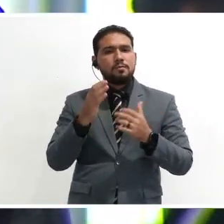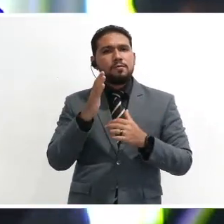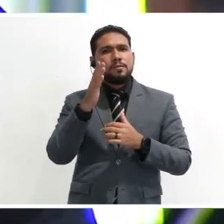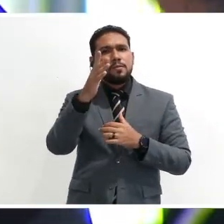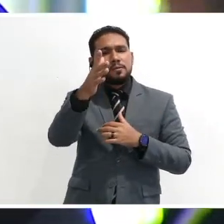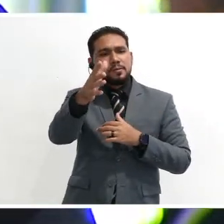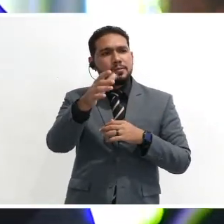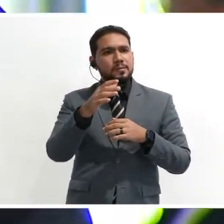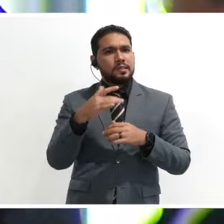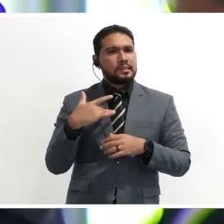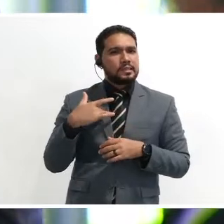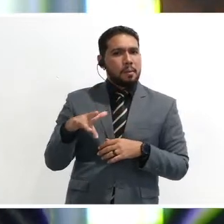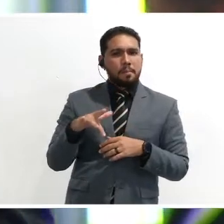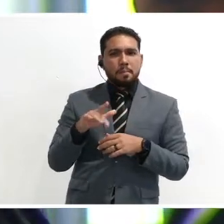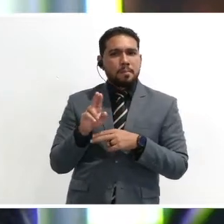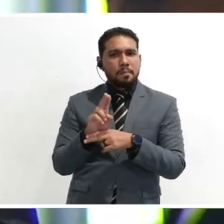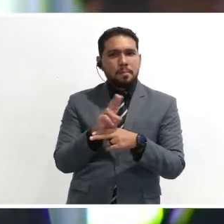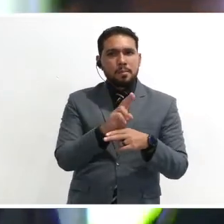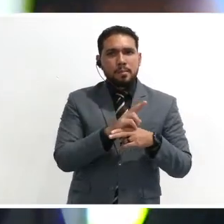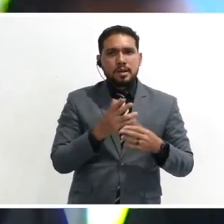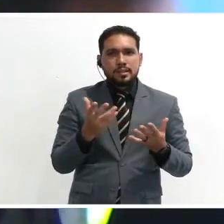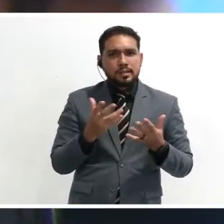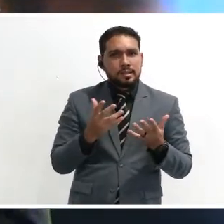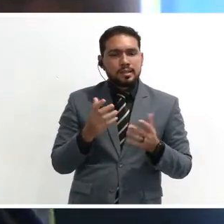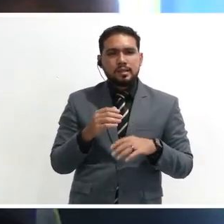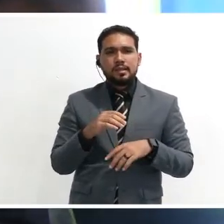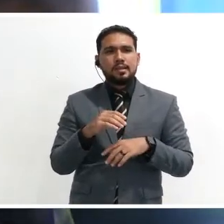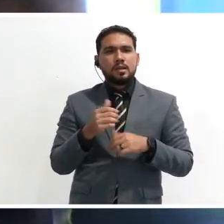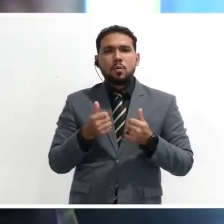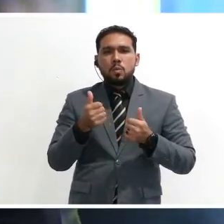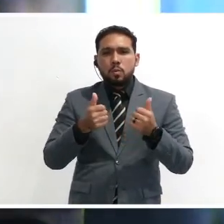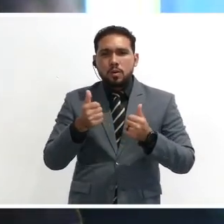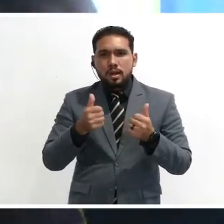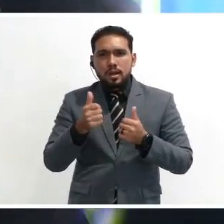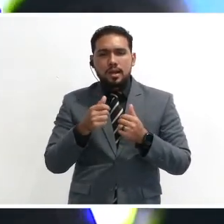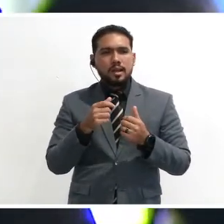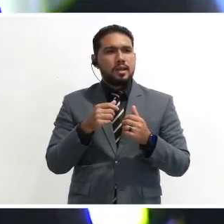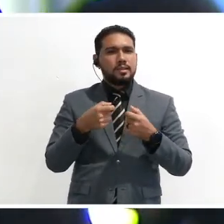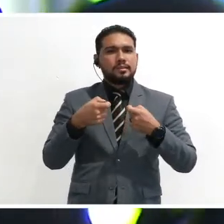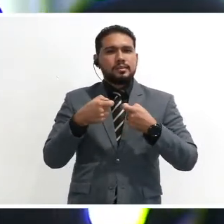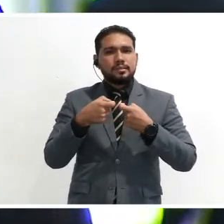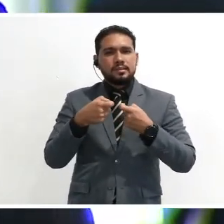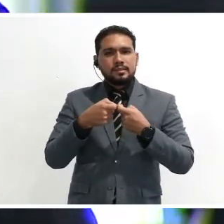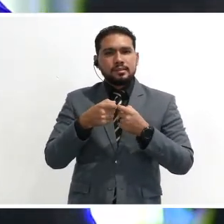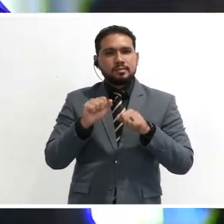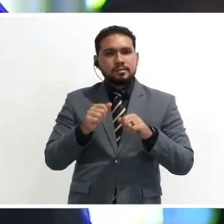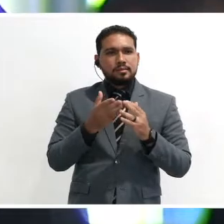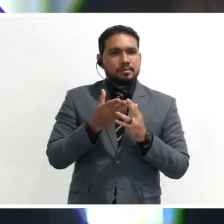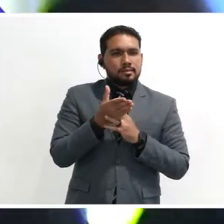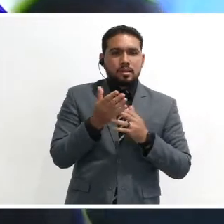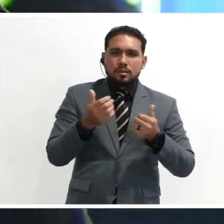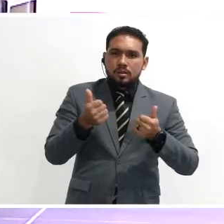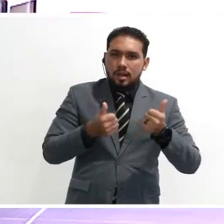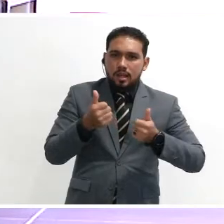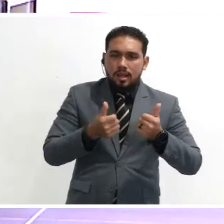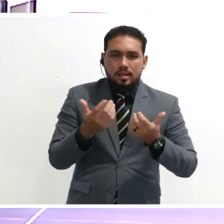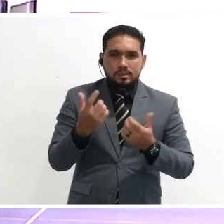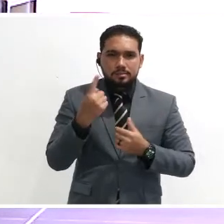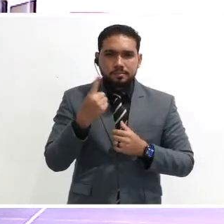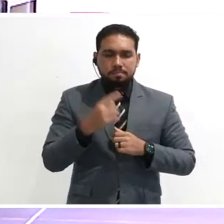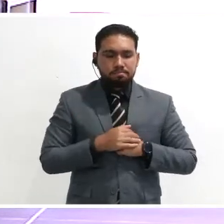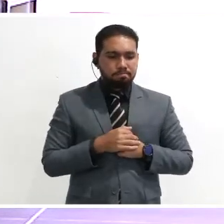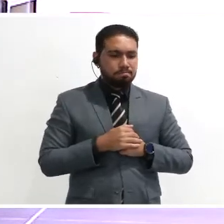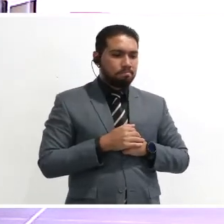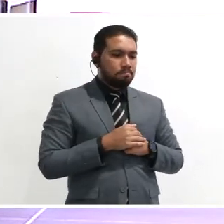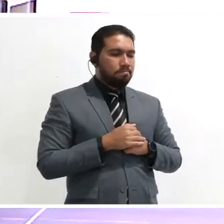for the semiconductor industry and not another material will replace it? Well, I think that is a good assumption,